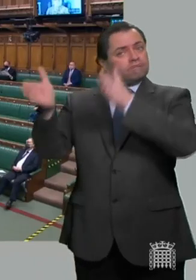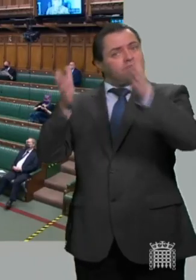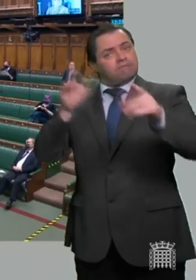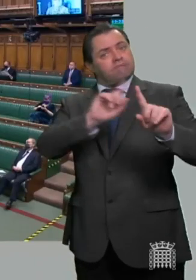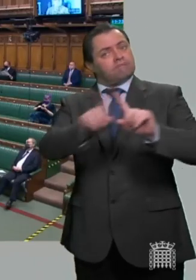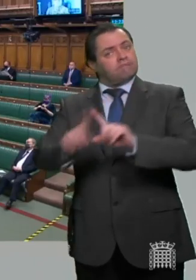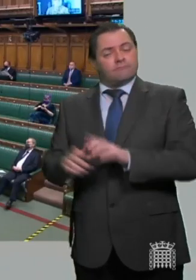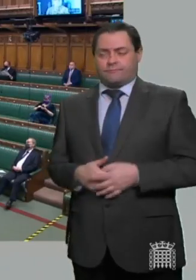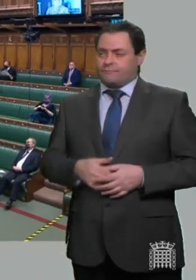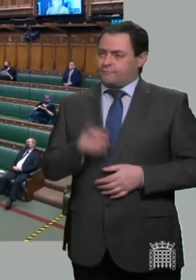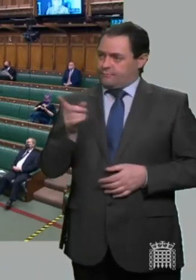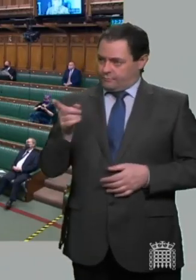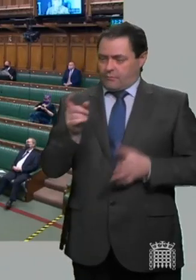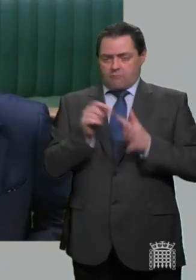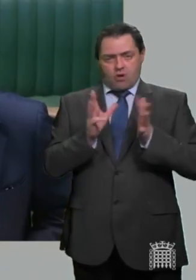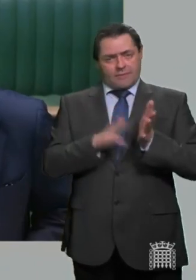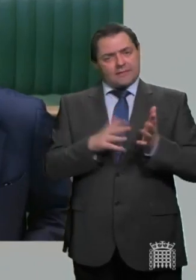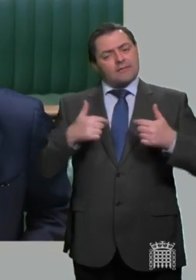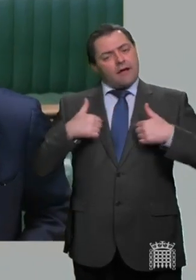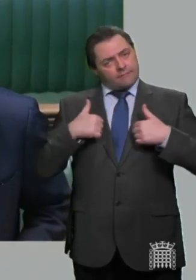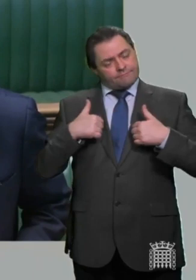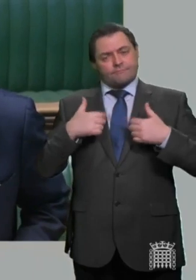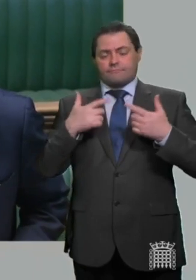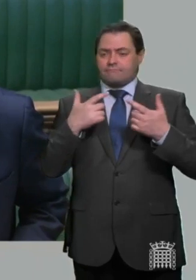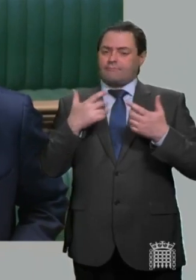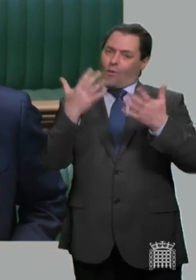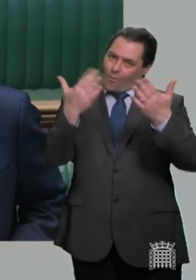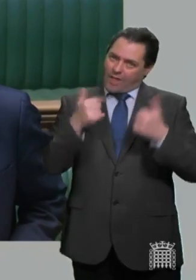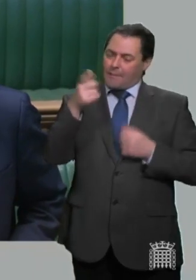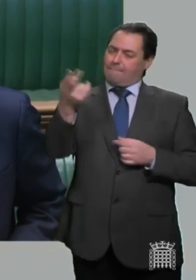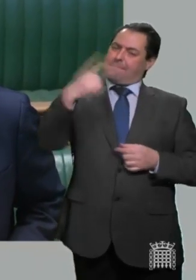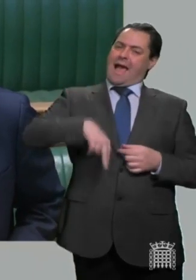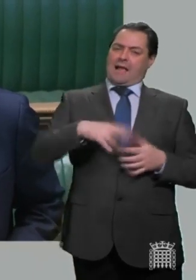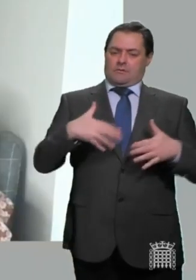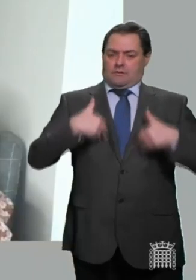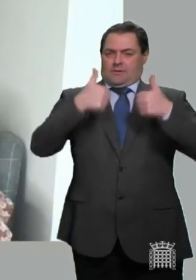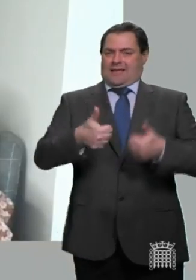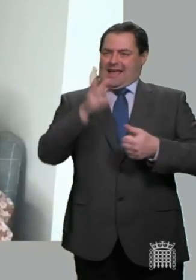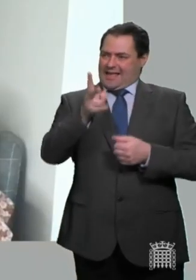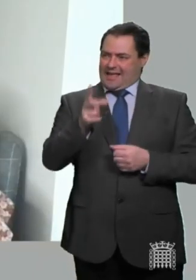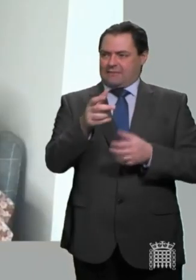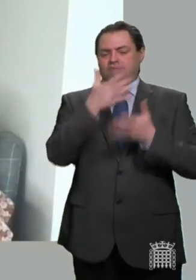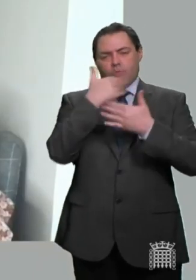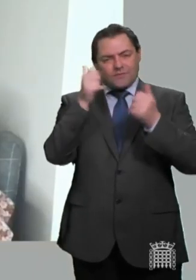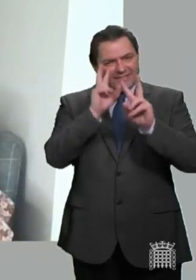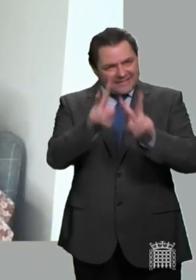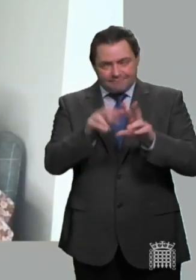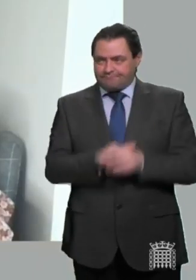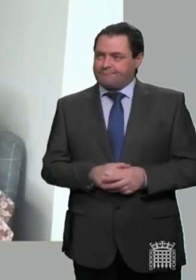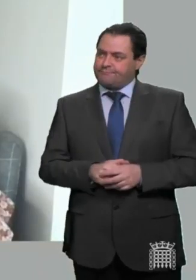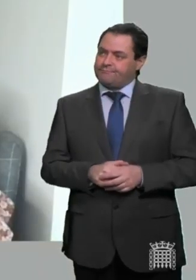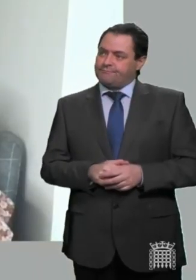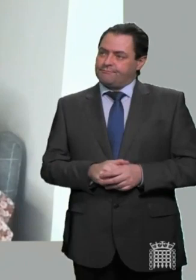I'm sure I speak for everybody when I say how much I welcome the Honourable Lady back to PMQs. It's great to see her back,